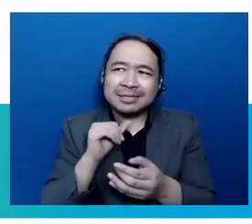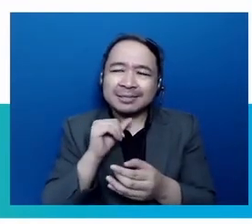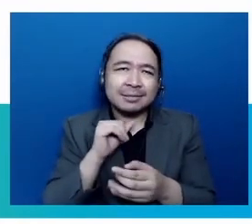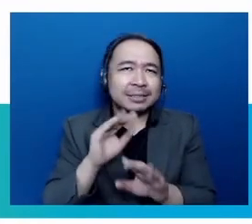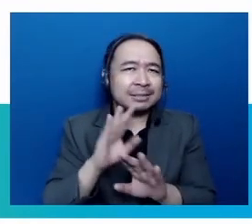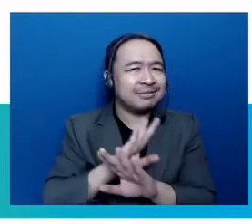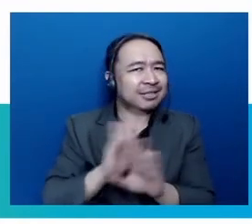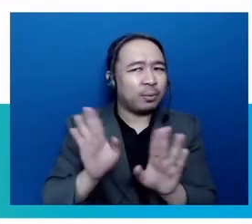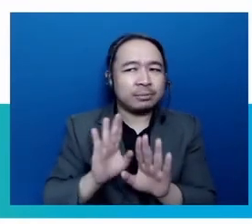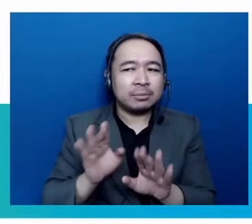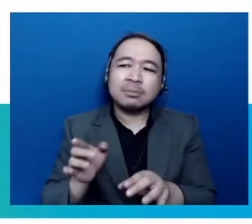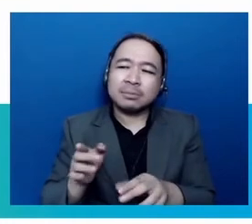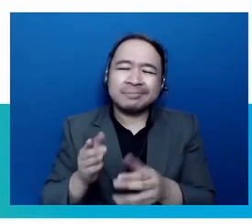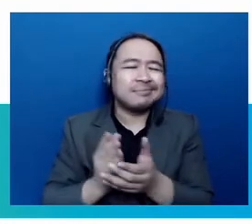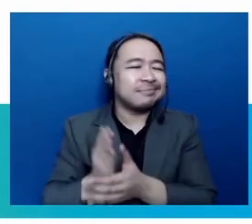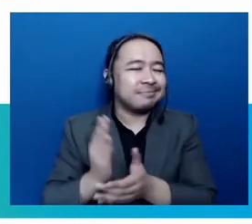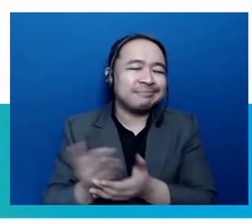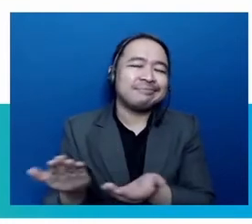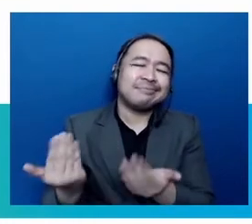By that I mean